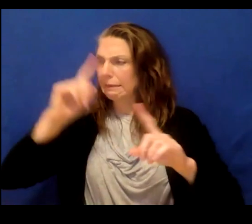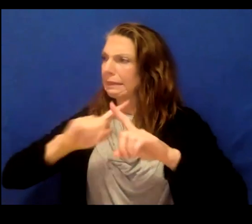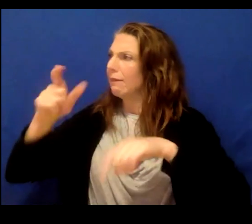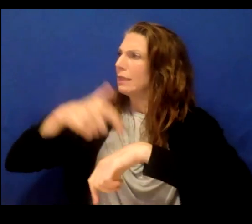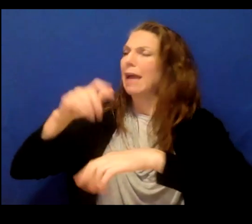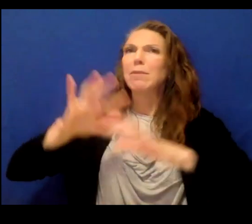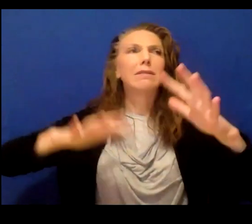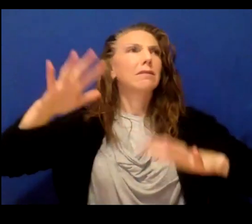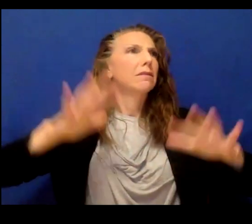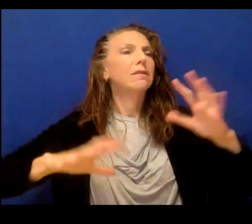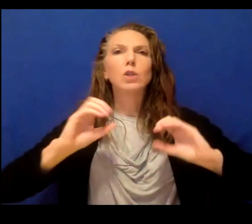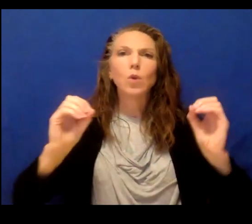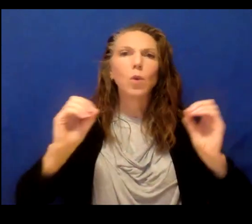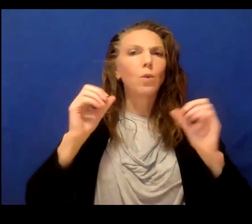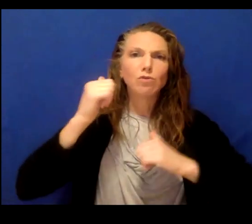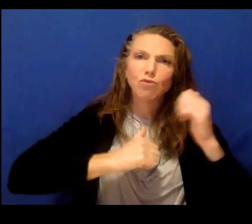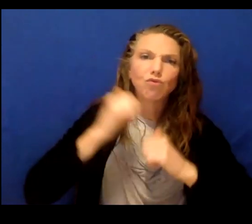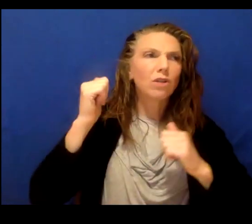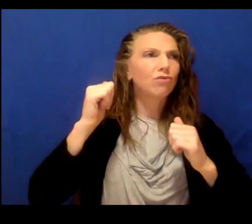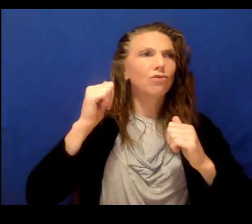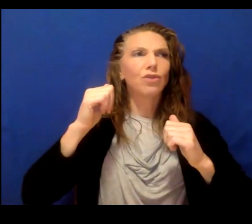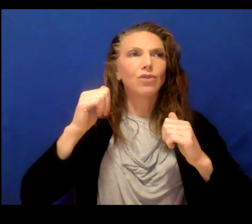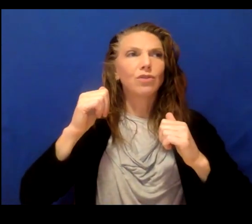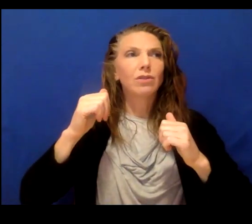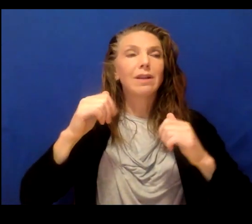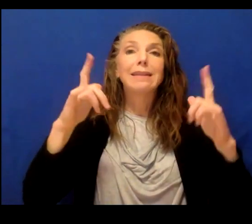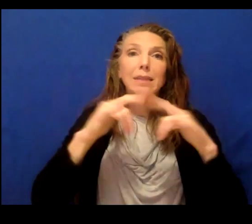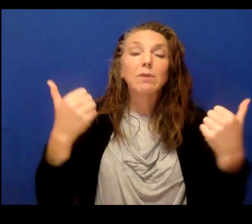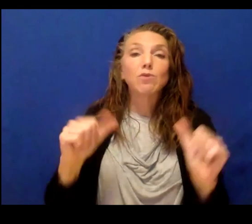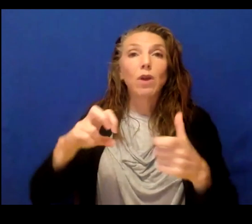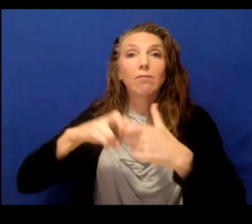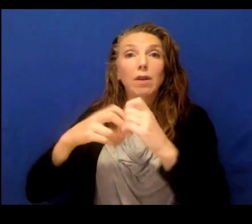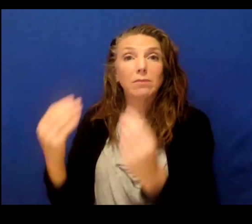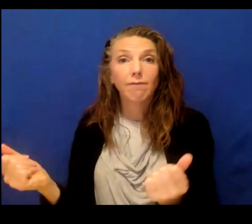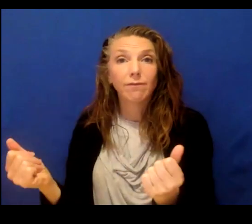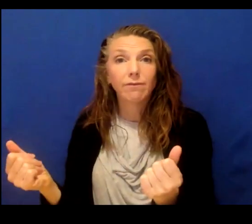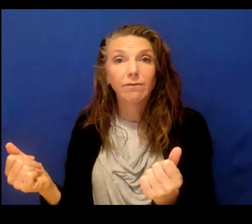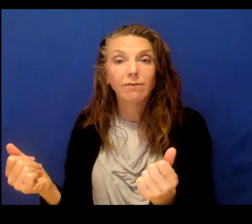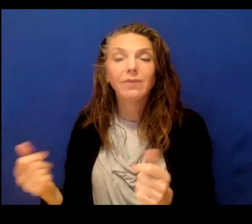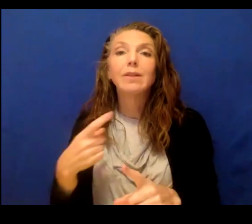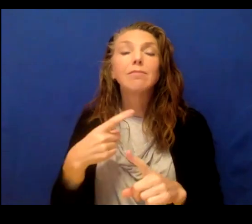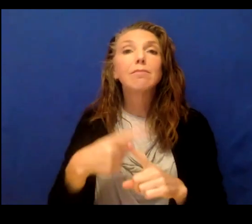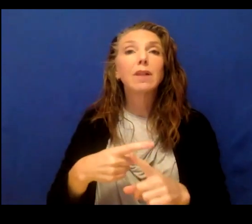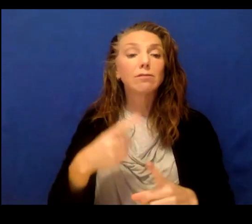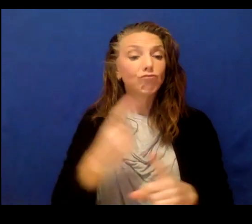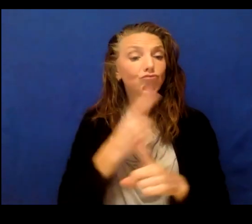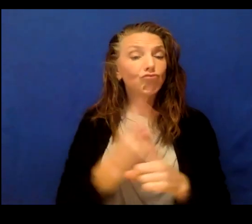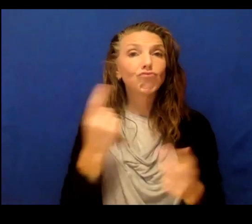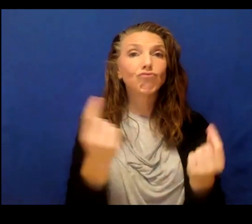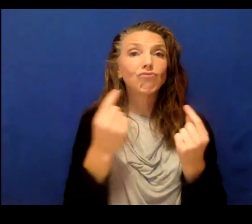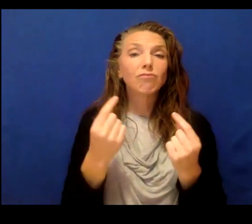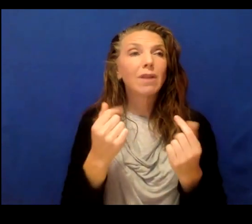of the day or different scenarios as we tried to problem solve something. And then most of all, routines help improve